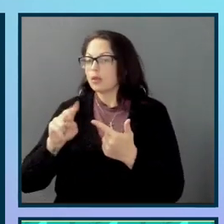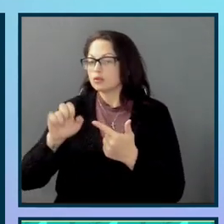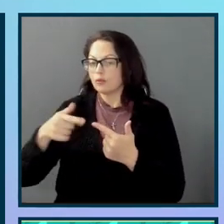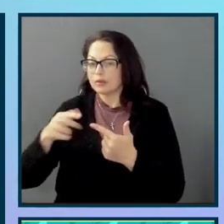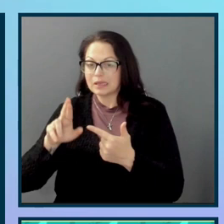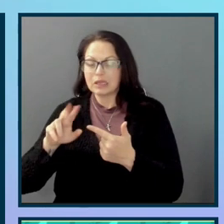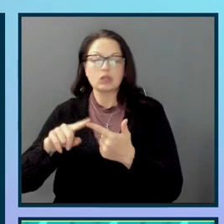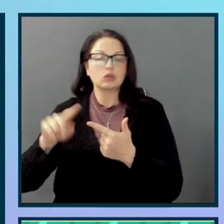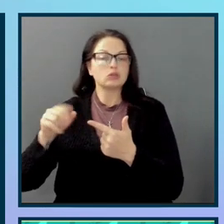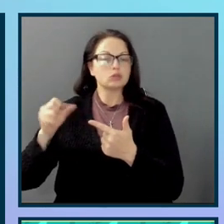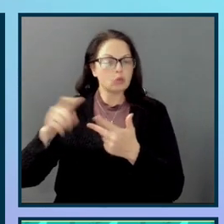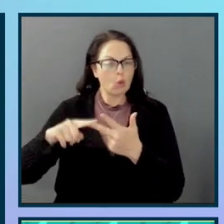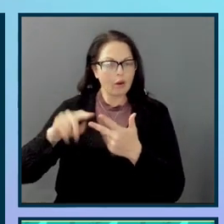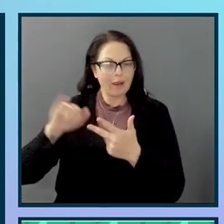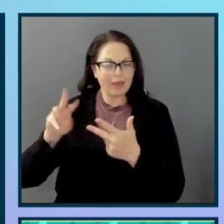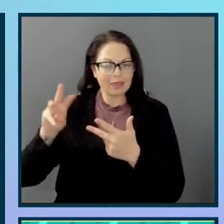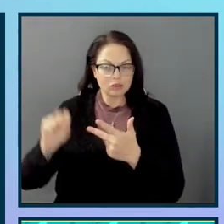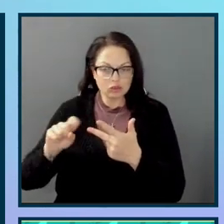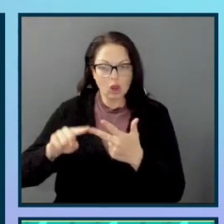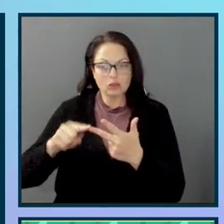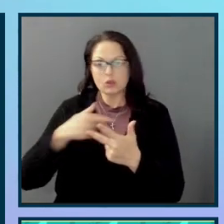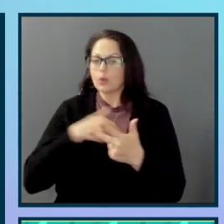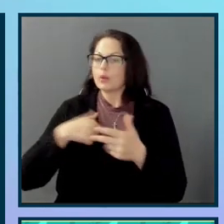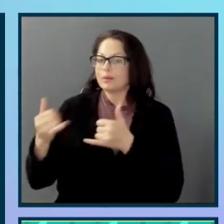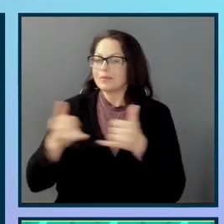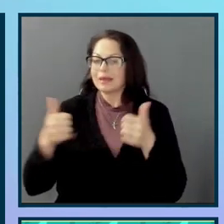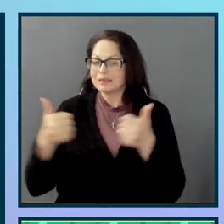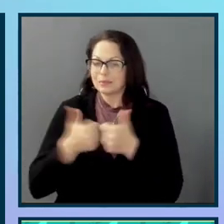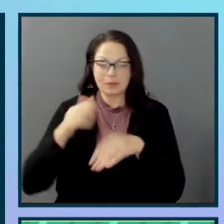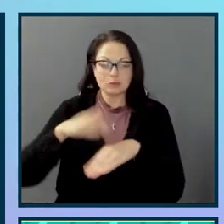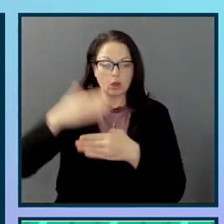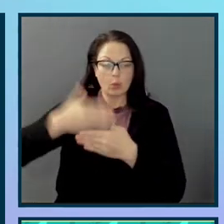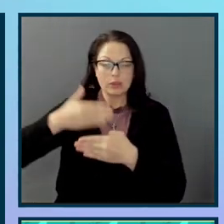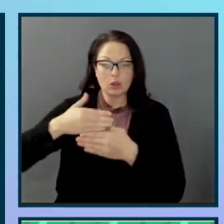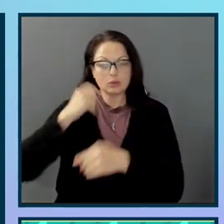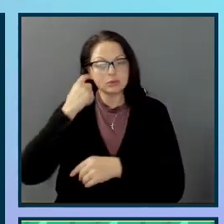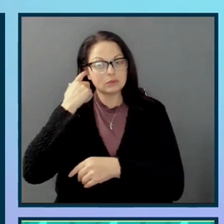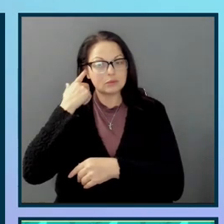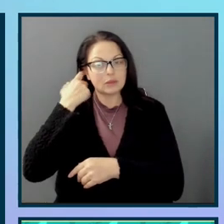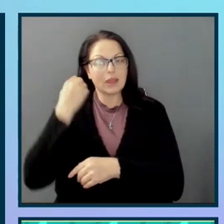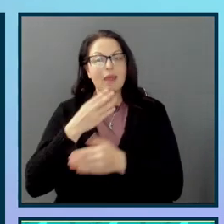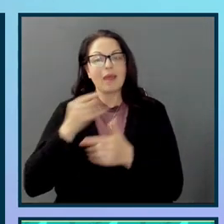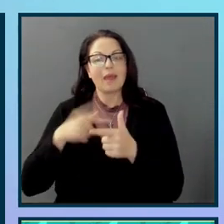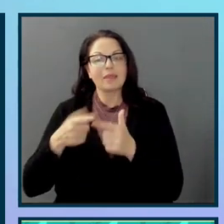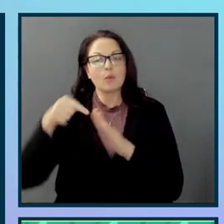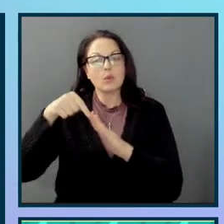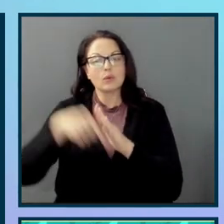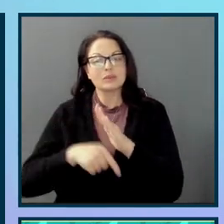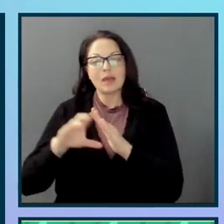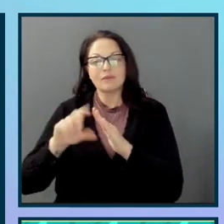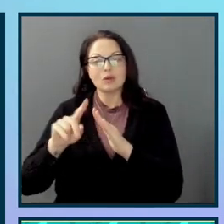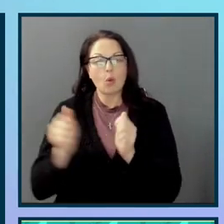Sharky Jaw screen reader to play some Sharktastic games on Windows. Last but not least, we'll dive into the code with Chrome's